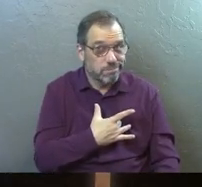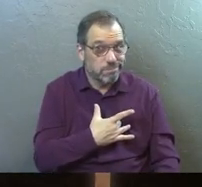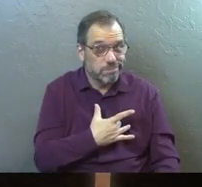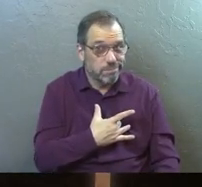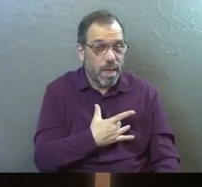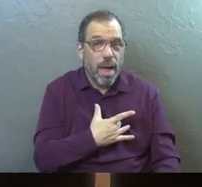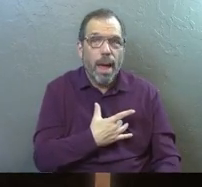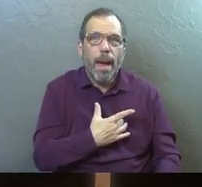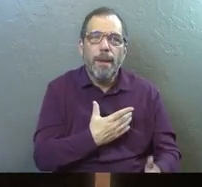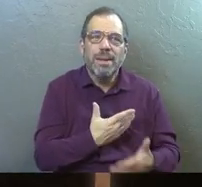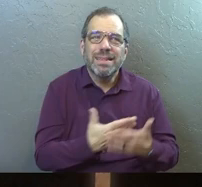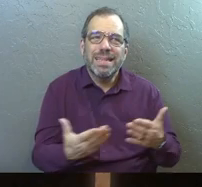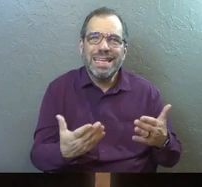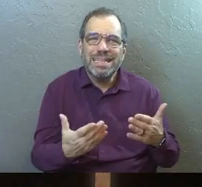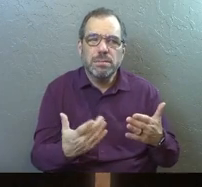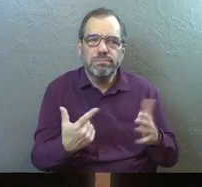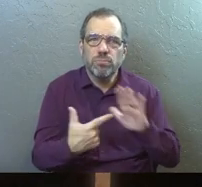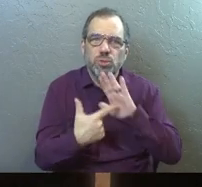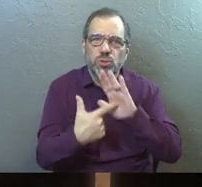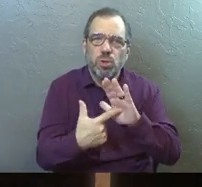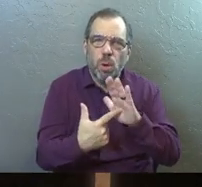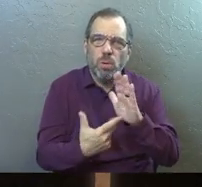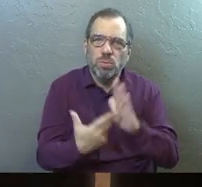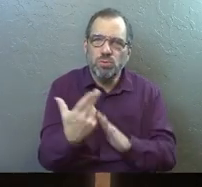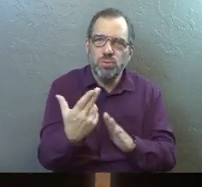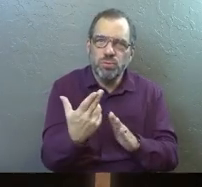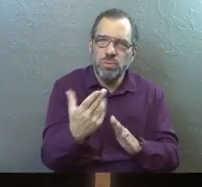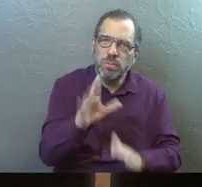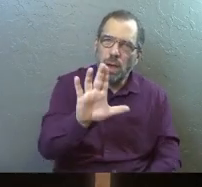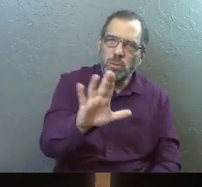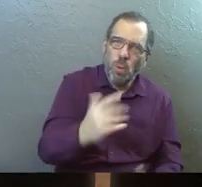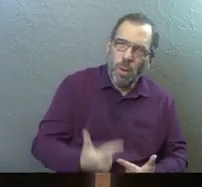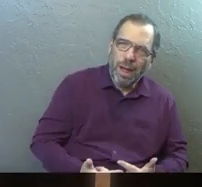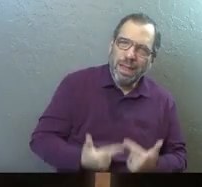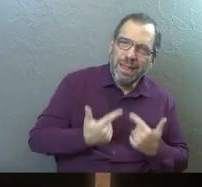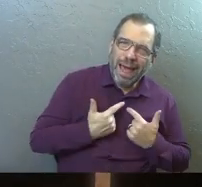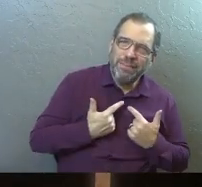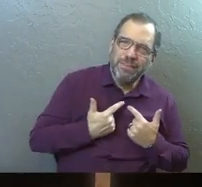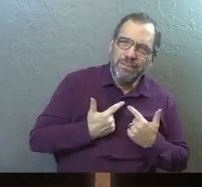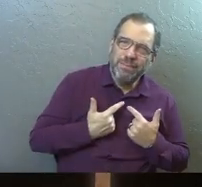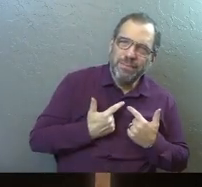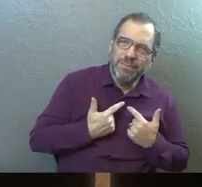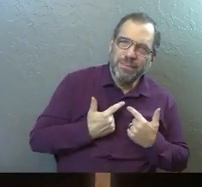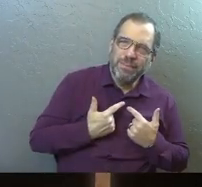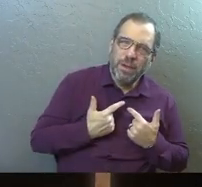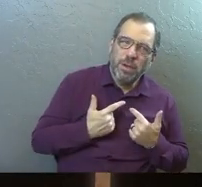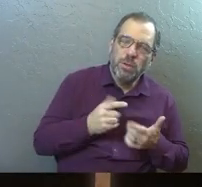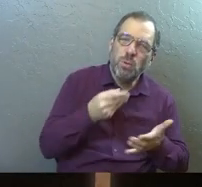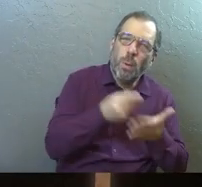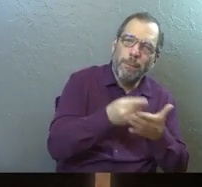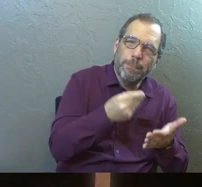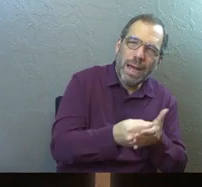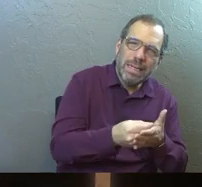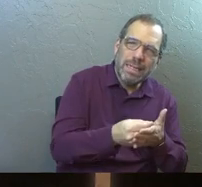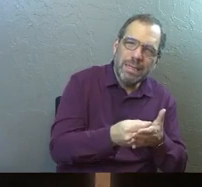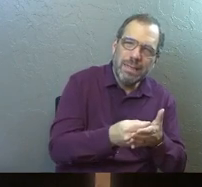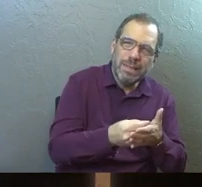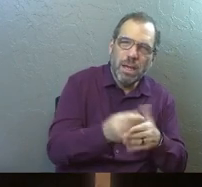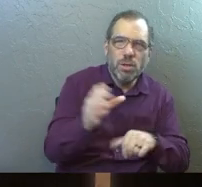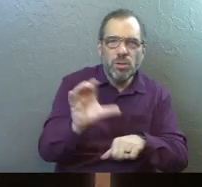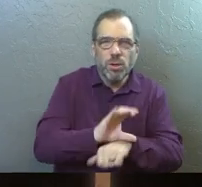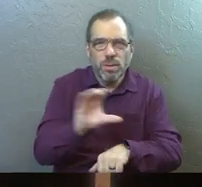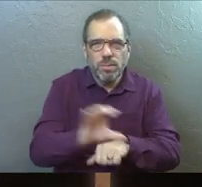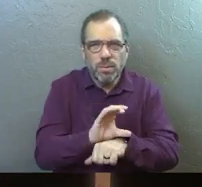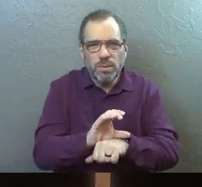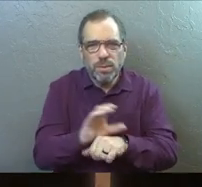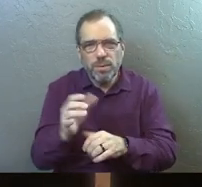but certain things speak the truth about what's really going on with us functionally every single day. And God wants to